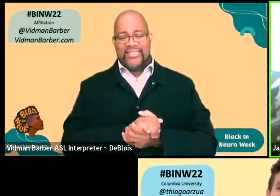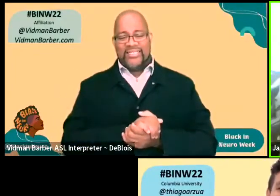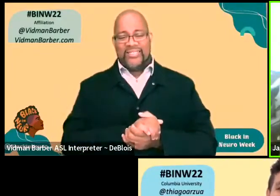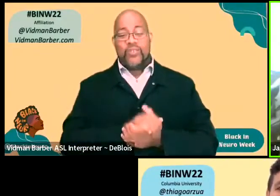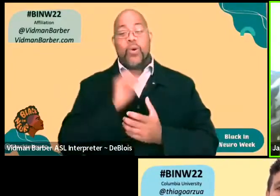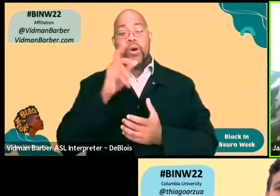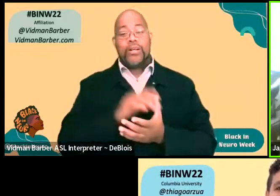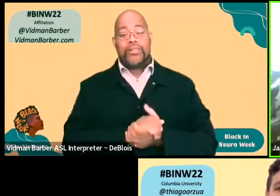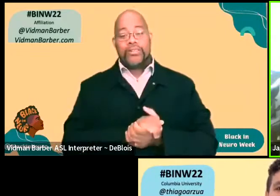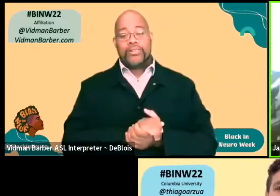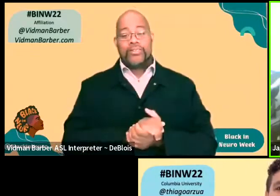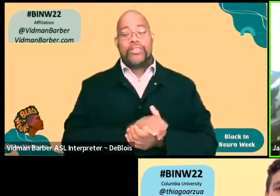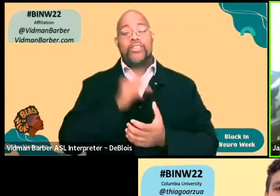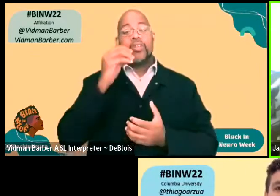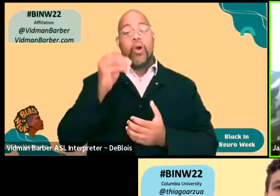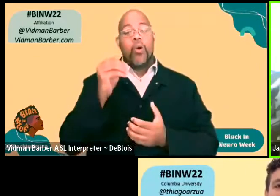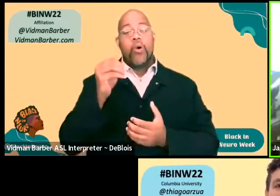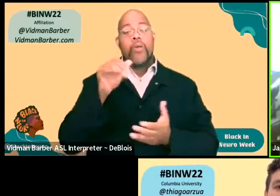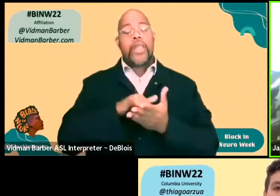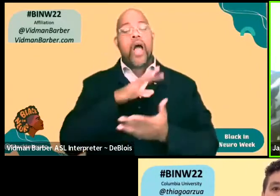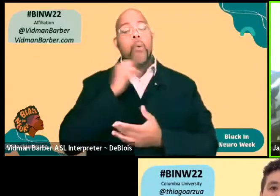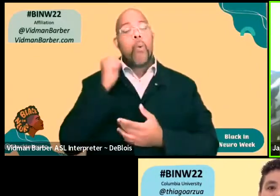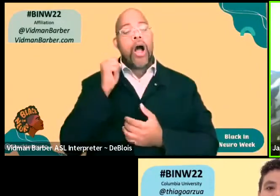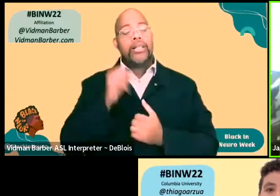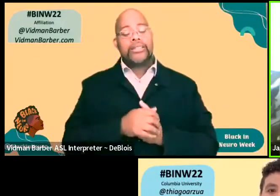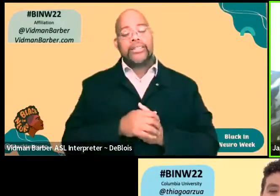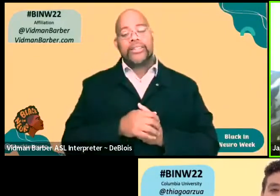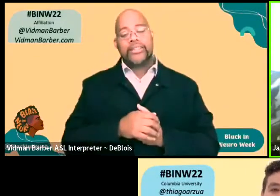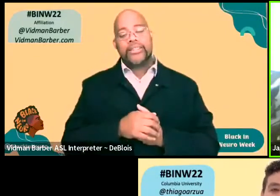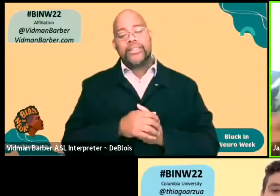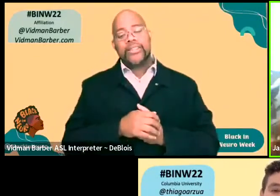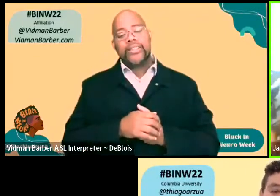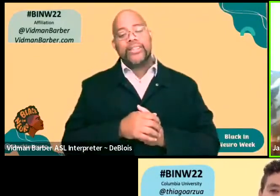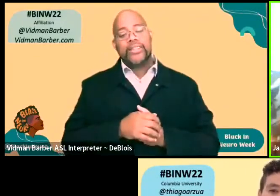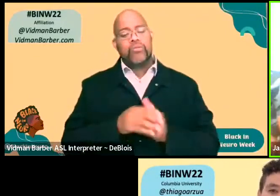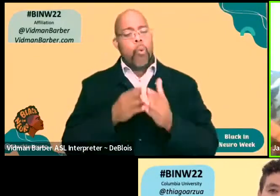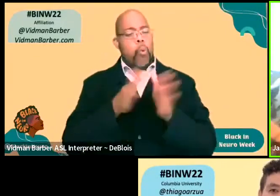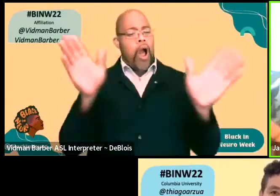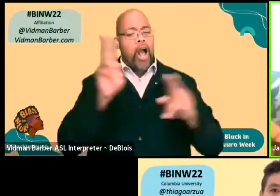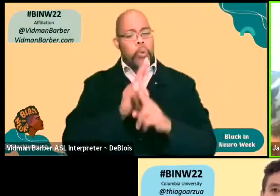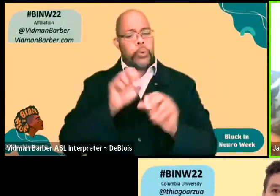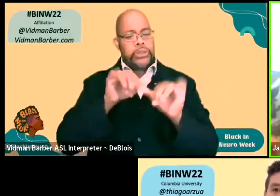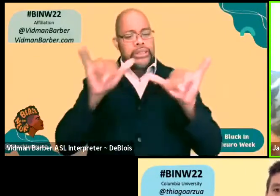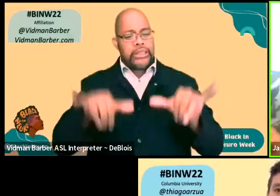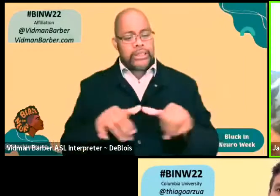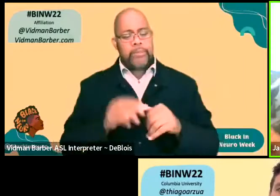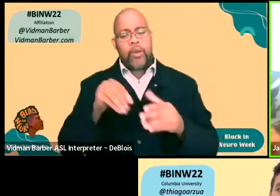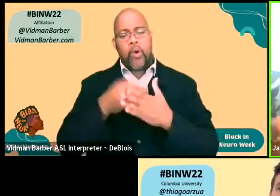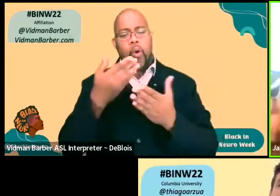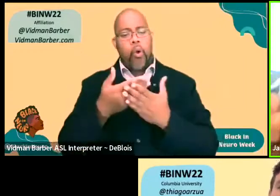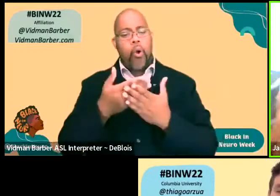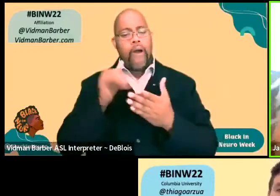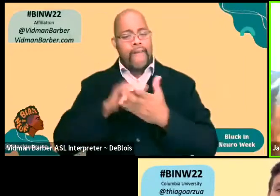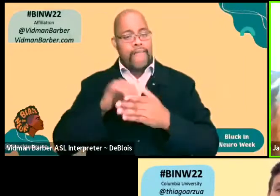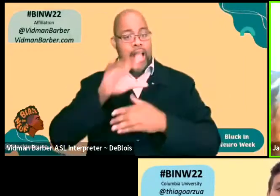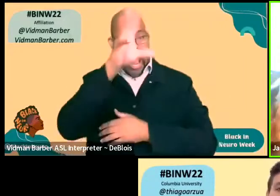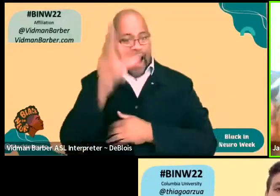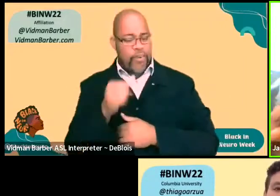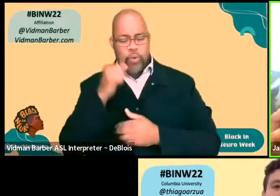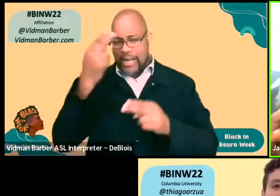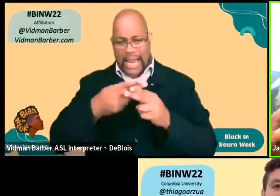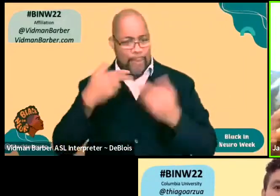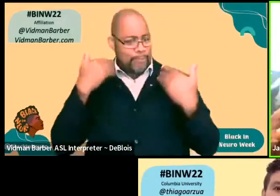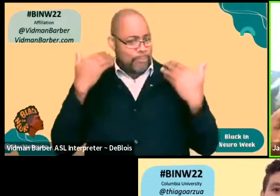Okay, so it was this kind of widely used system in all of the continent. I don't know the name of